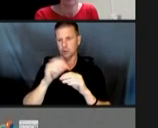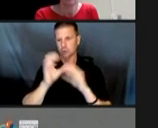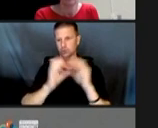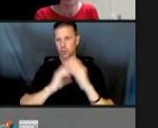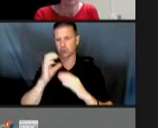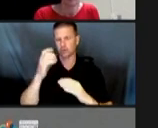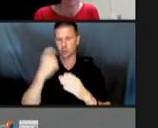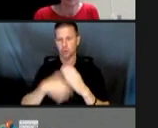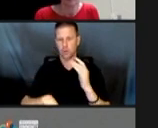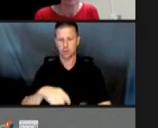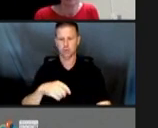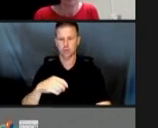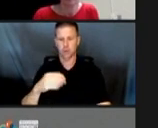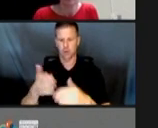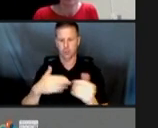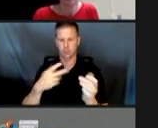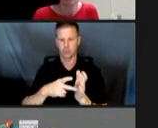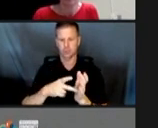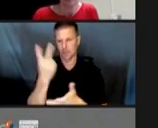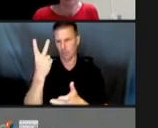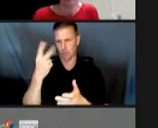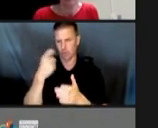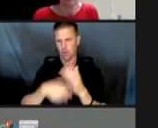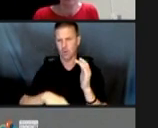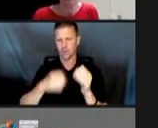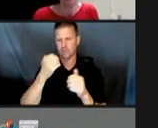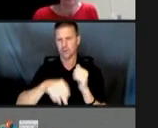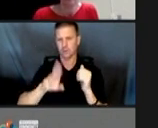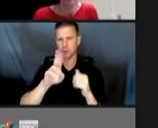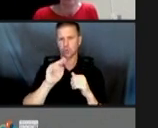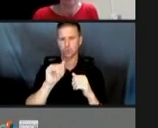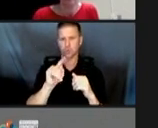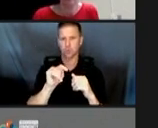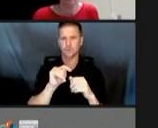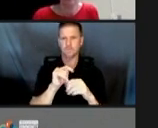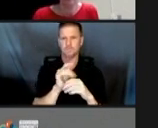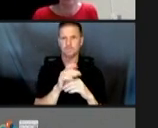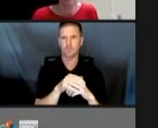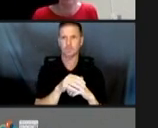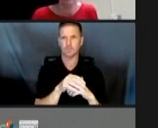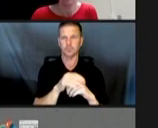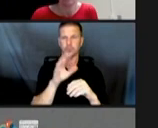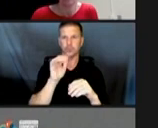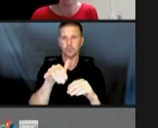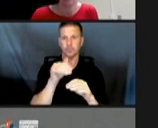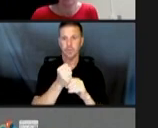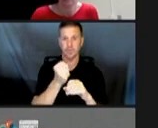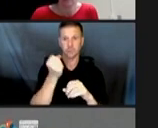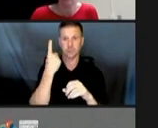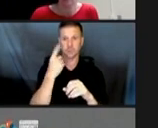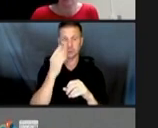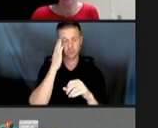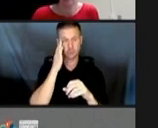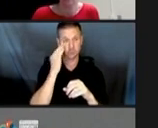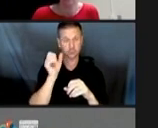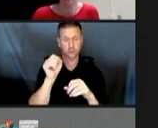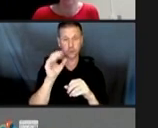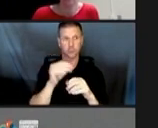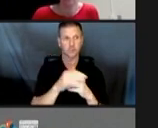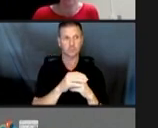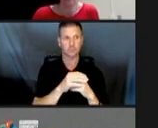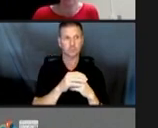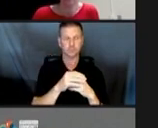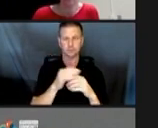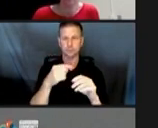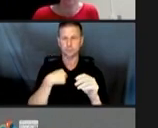costs, right? Nearly doubling the cost of each unit, right? It makes sense. Mm-hmm. So